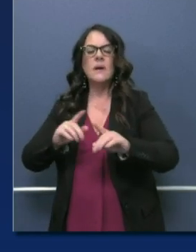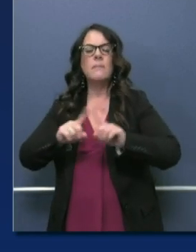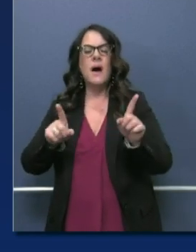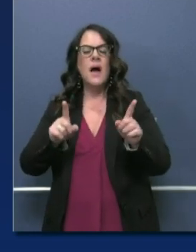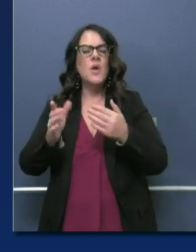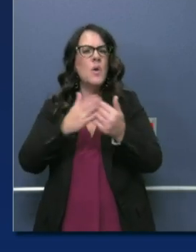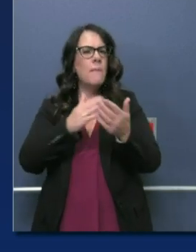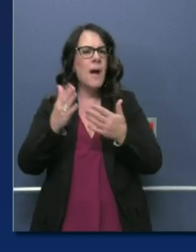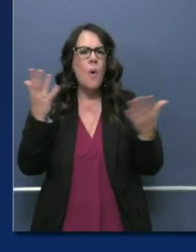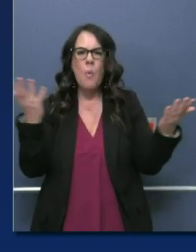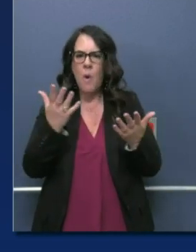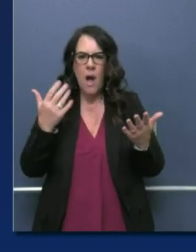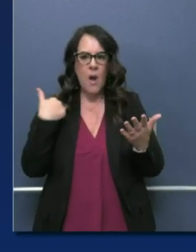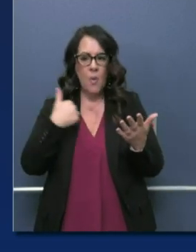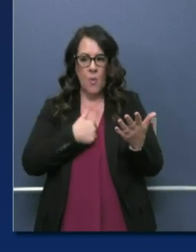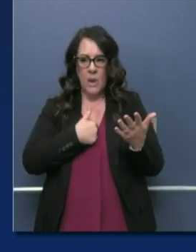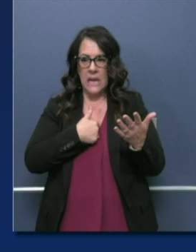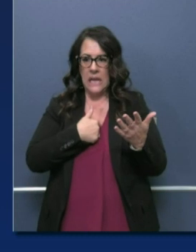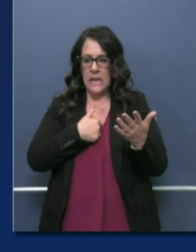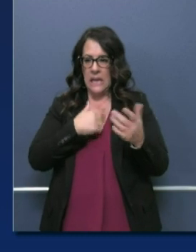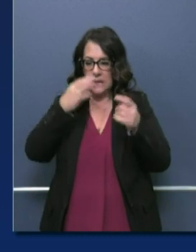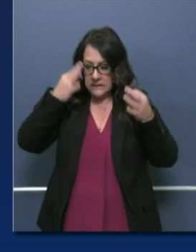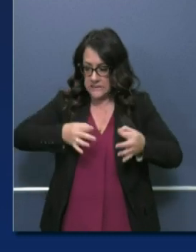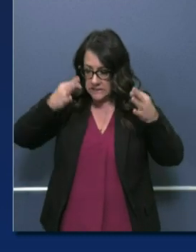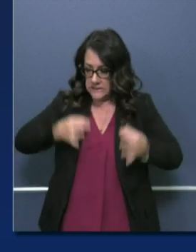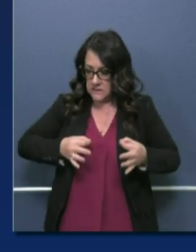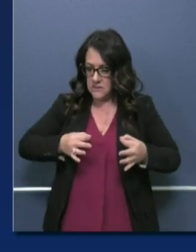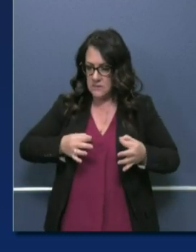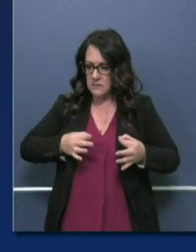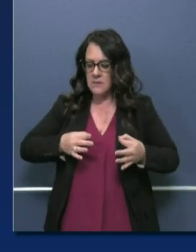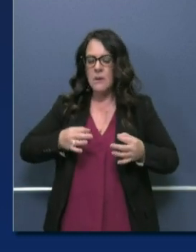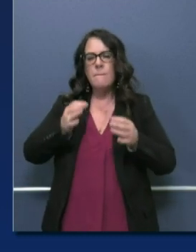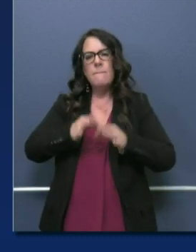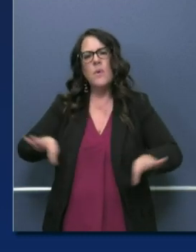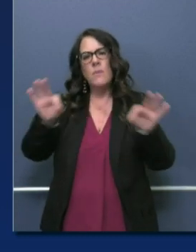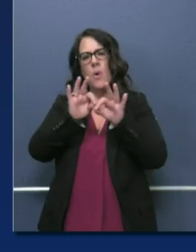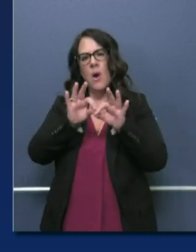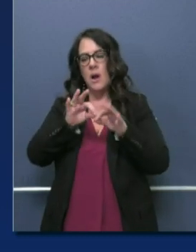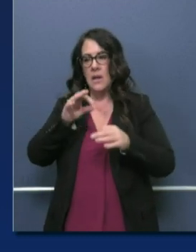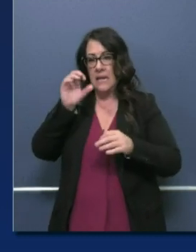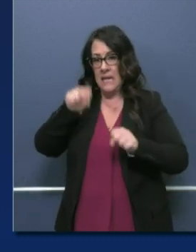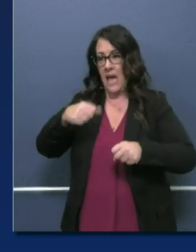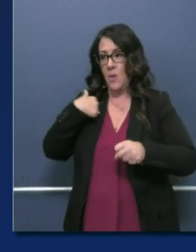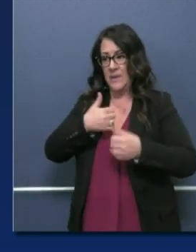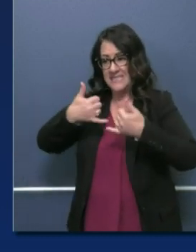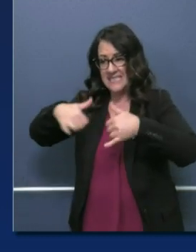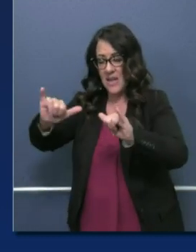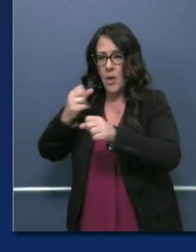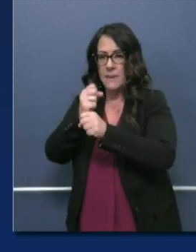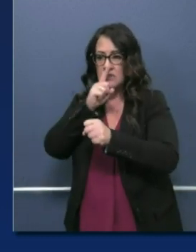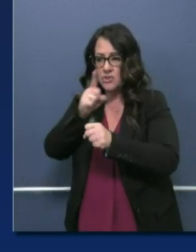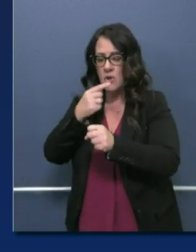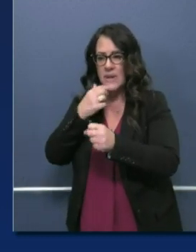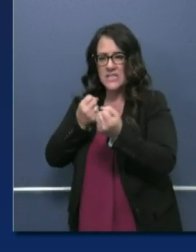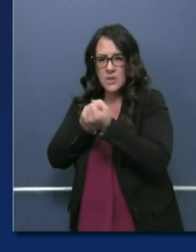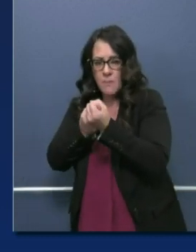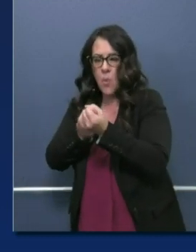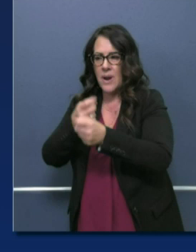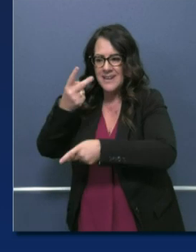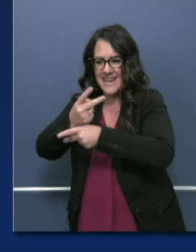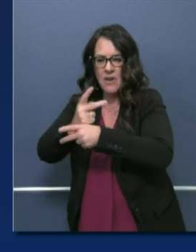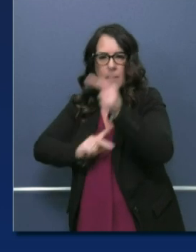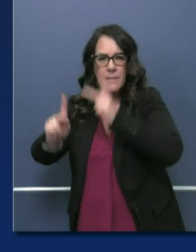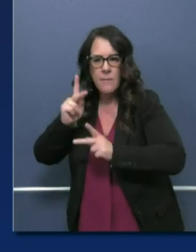sure that no matter what we do, we maintain and ensure our ability to care for sick within our hospitals. Making sure that our care delivery system